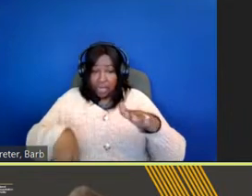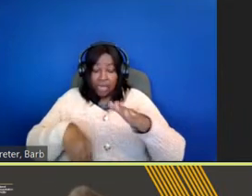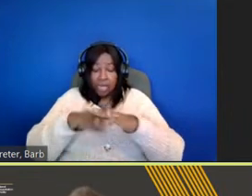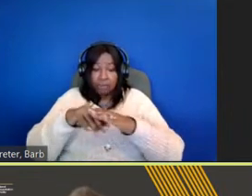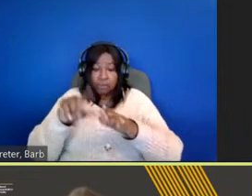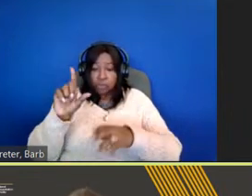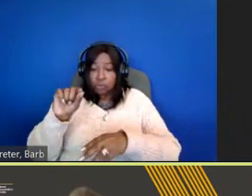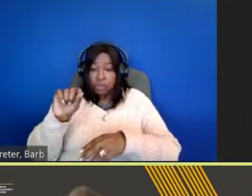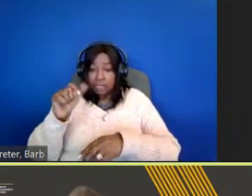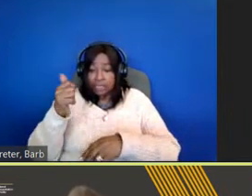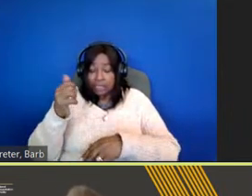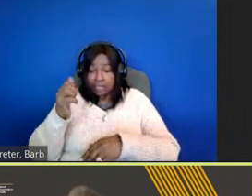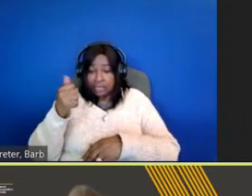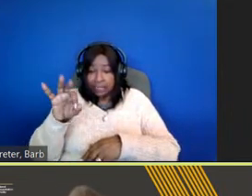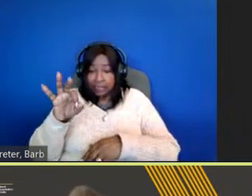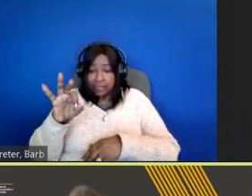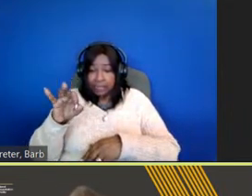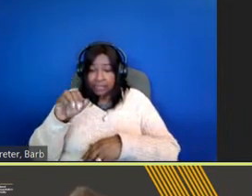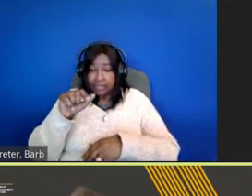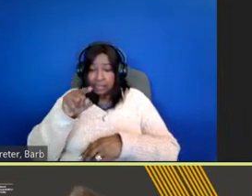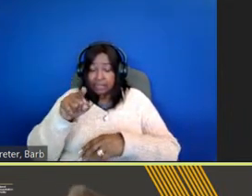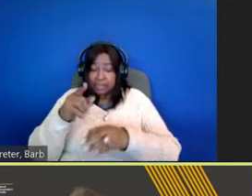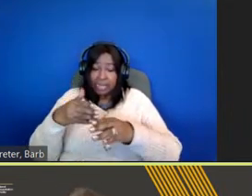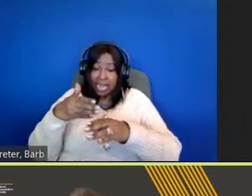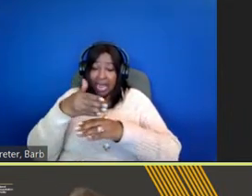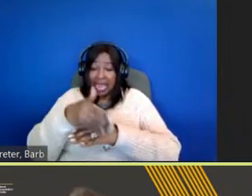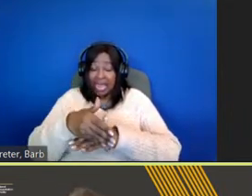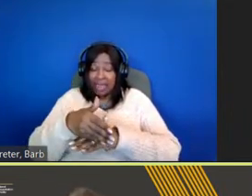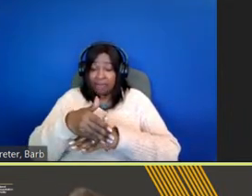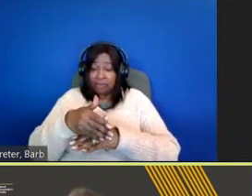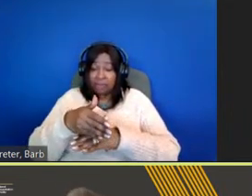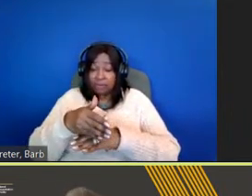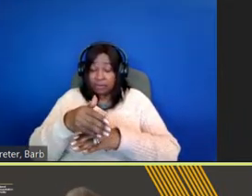then post-pandemic is from